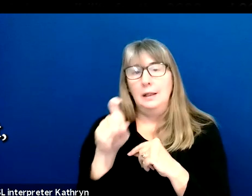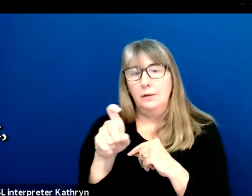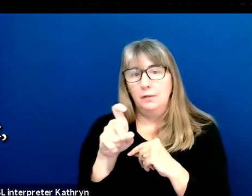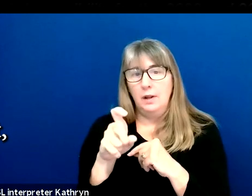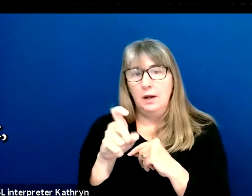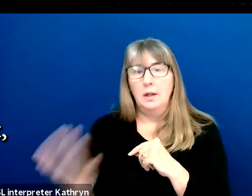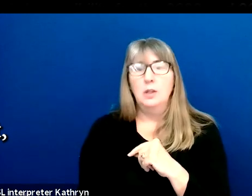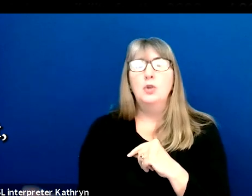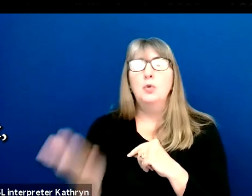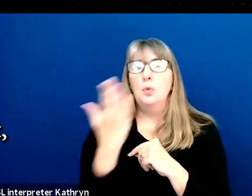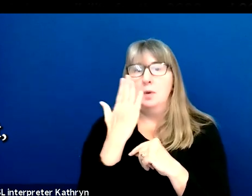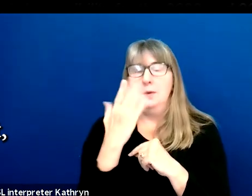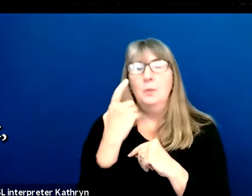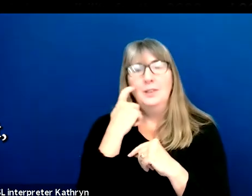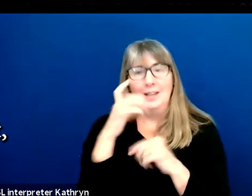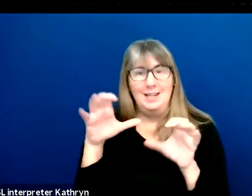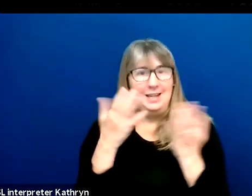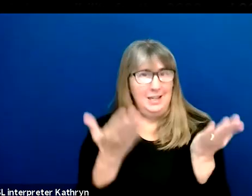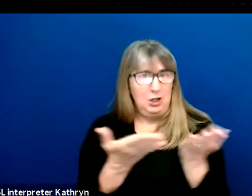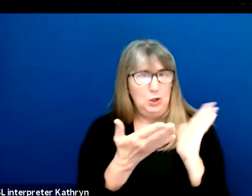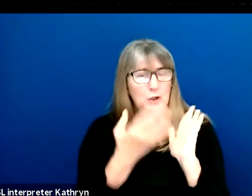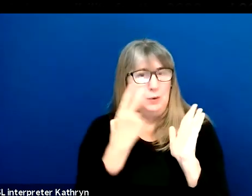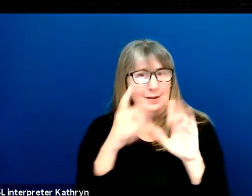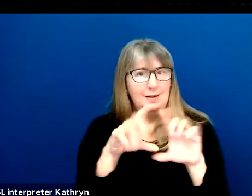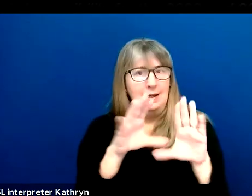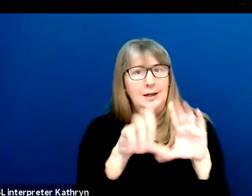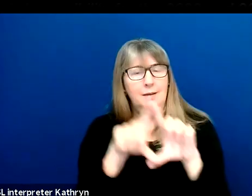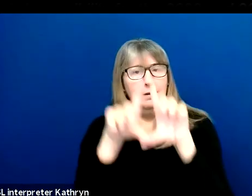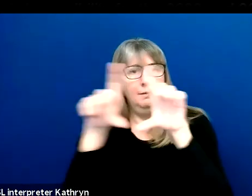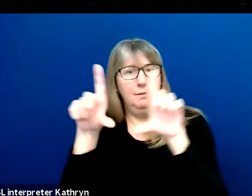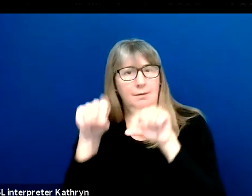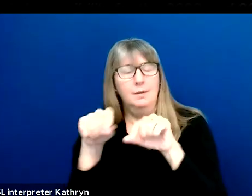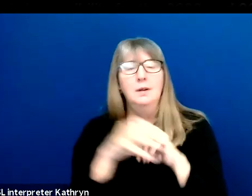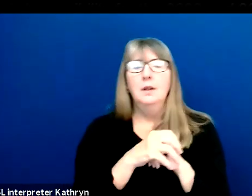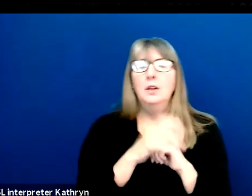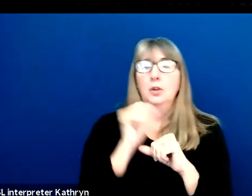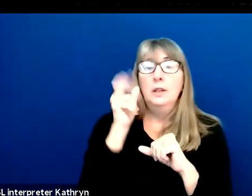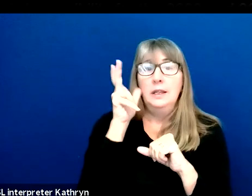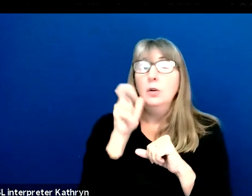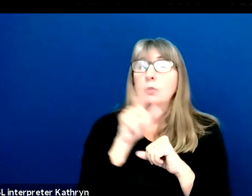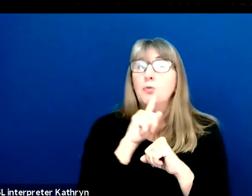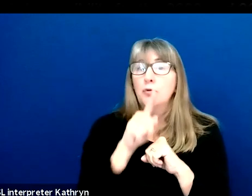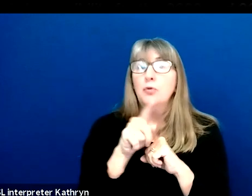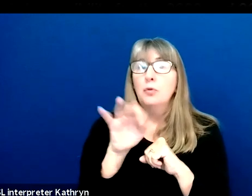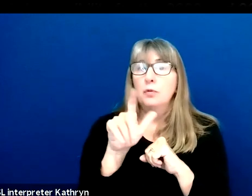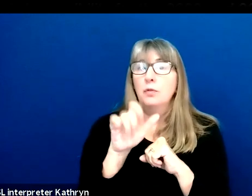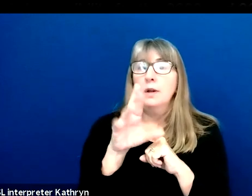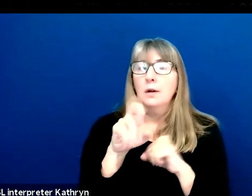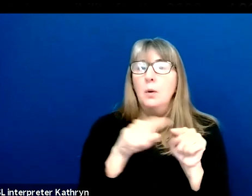which I've done in an inset on the plot, and I will play separately as a sonification, we can hear that it really is a flare.